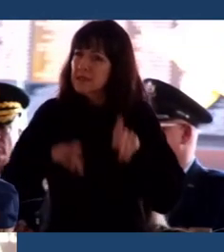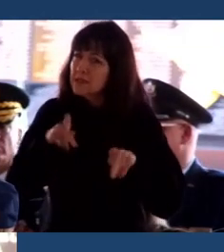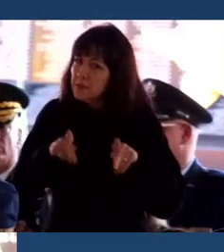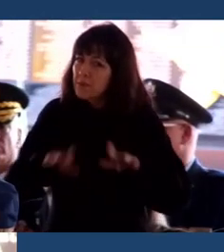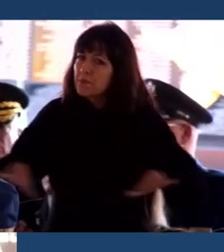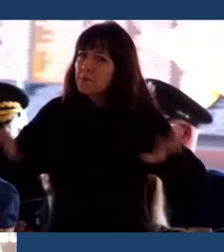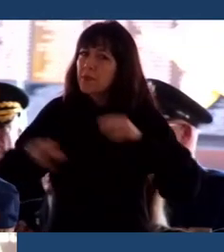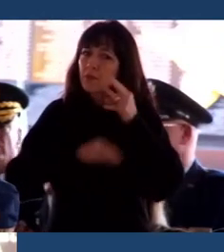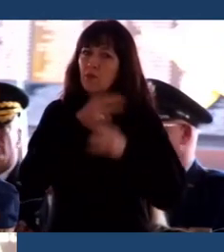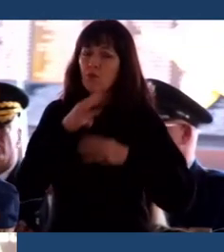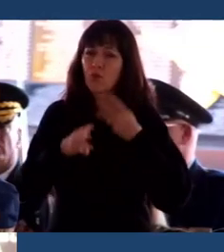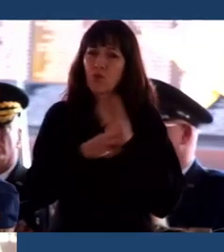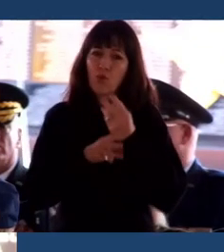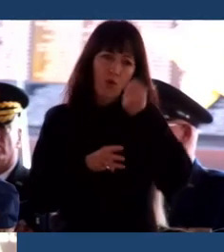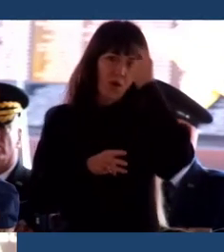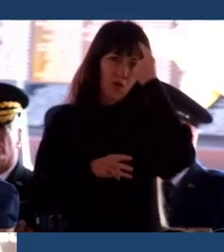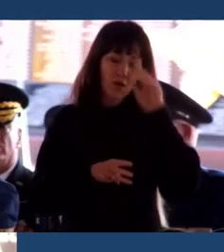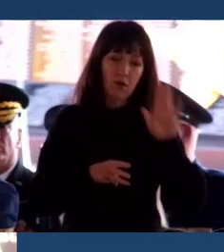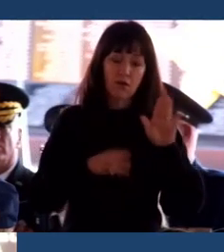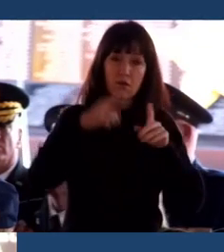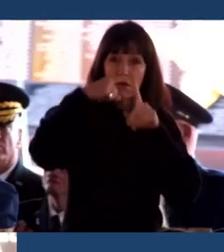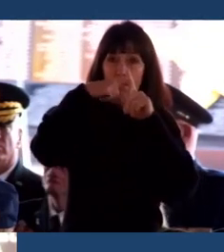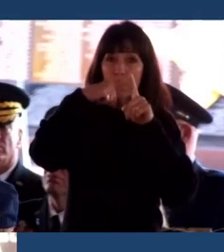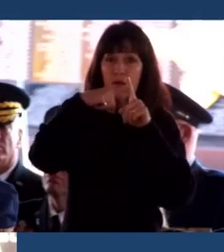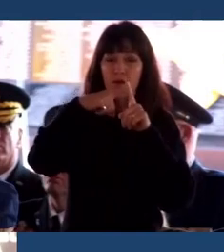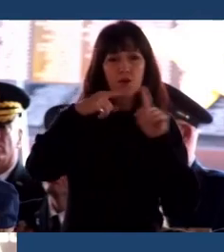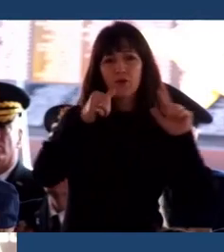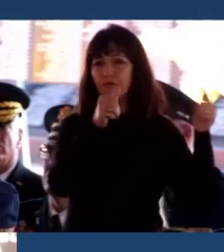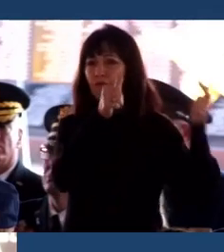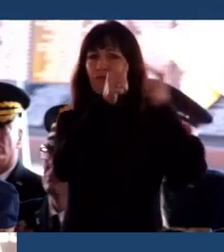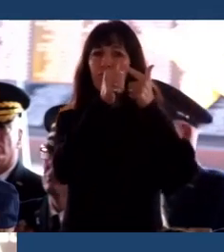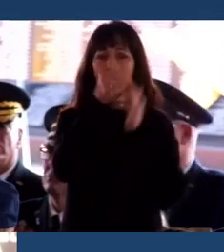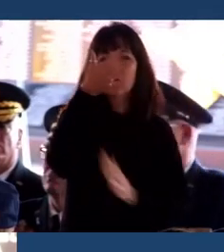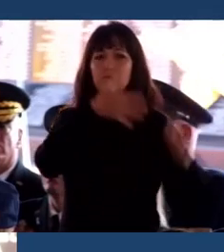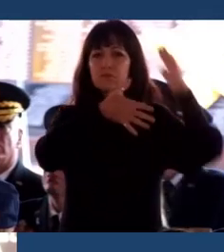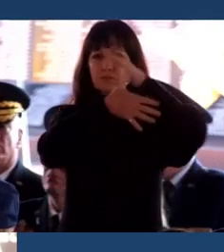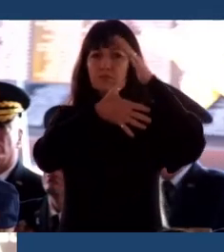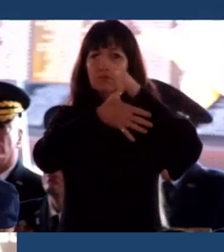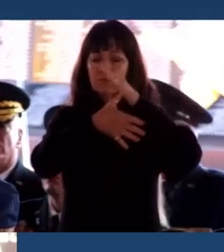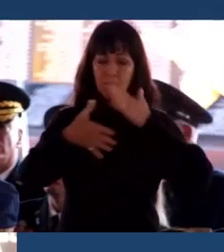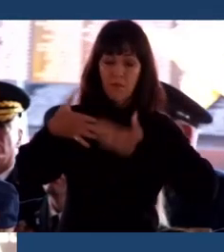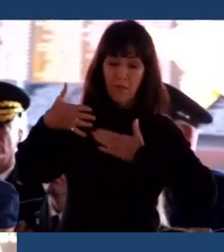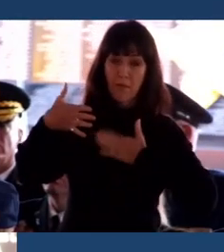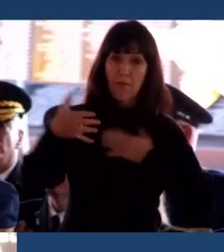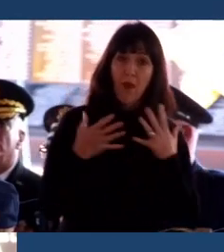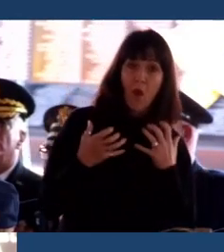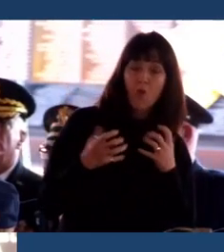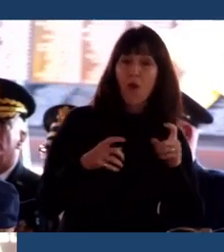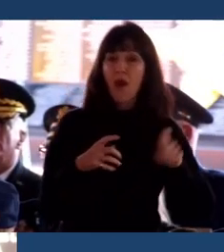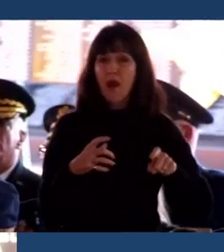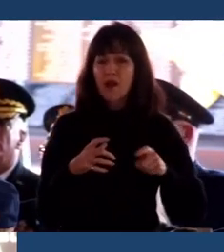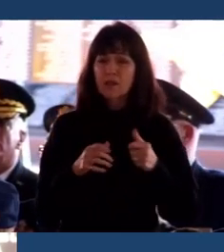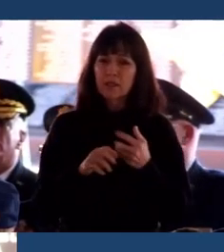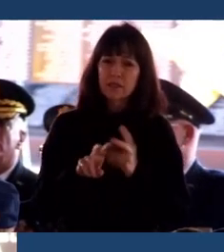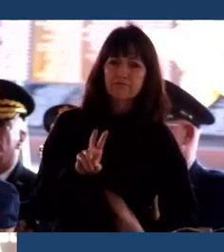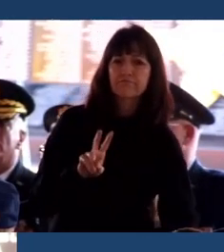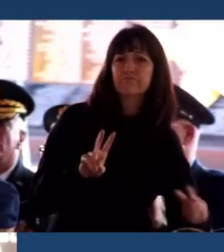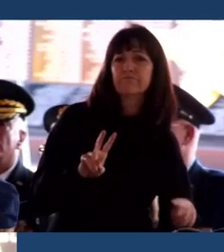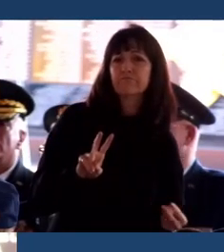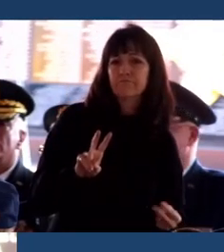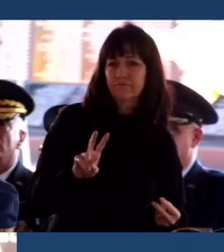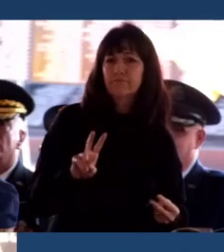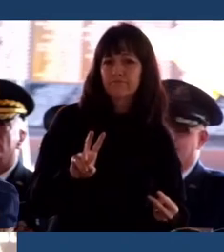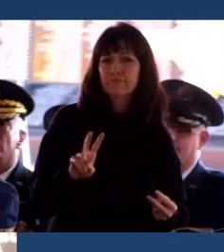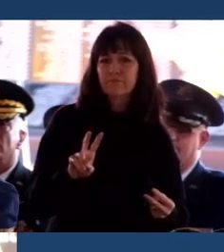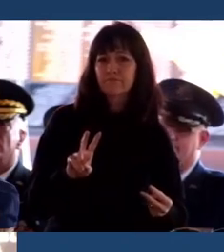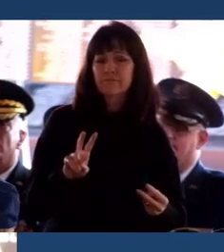best interests above self-interest, who put patriotism, love for country above profit, and who